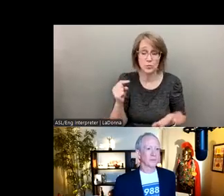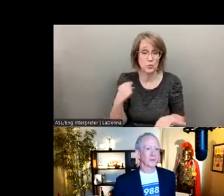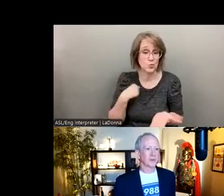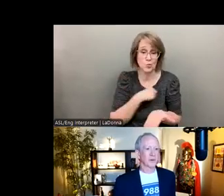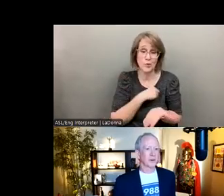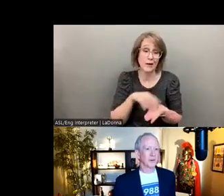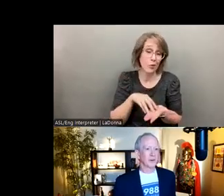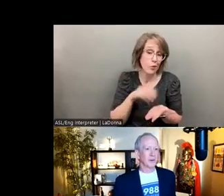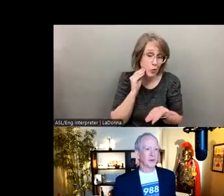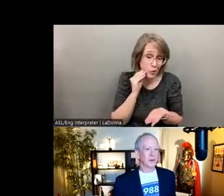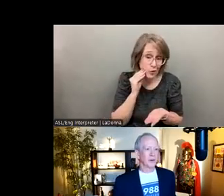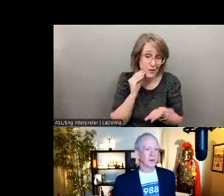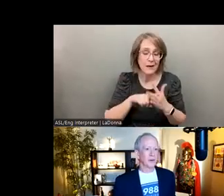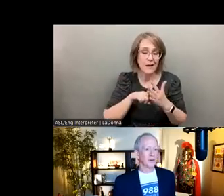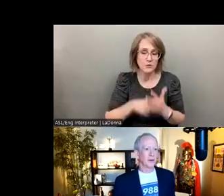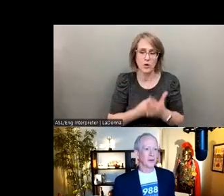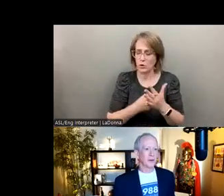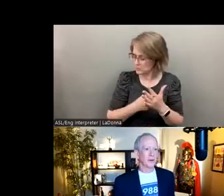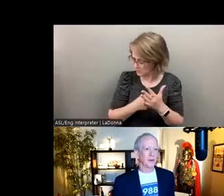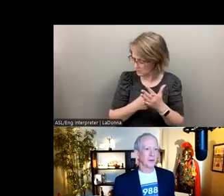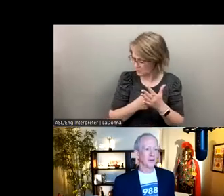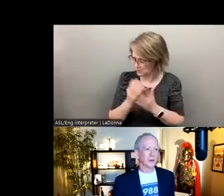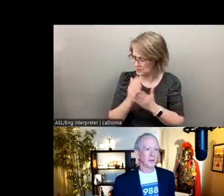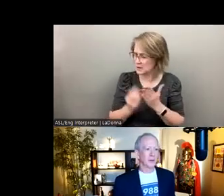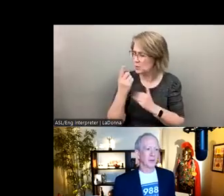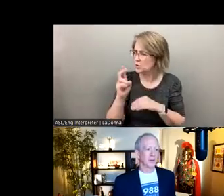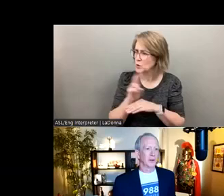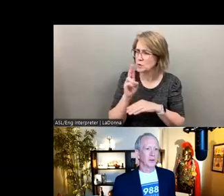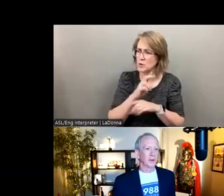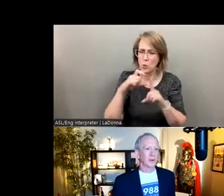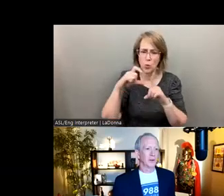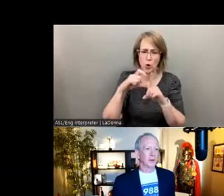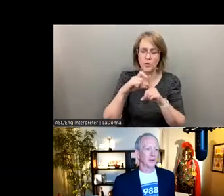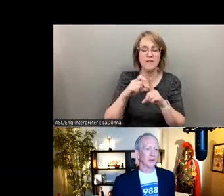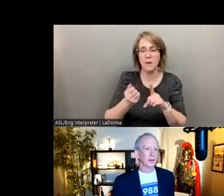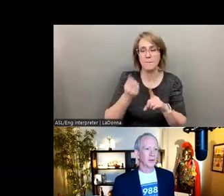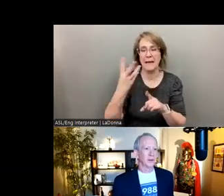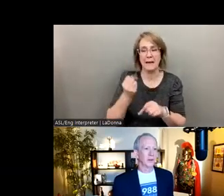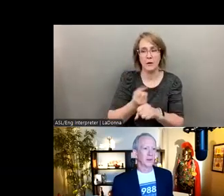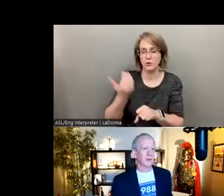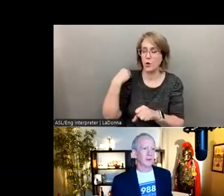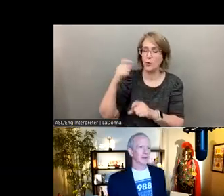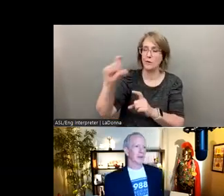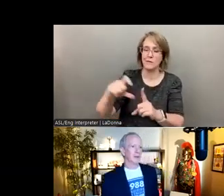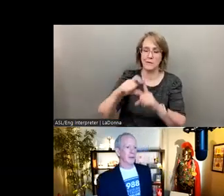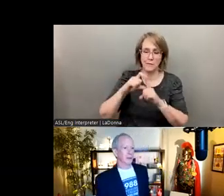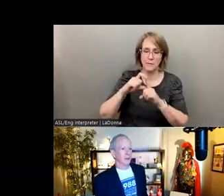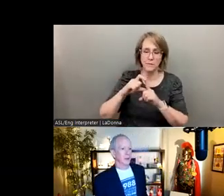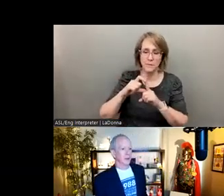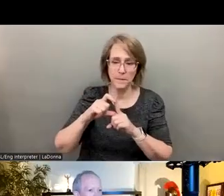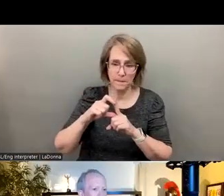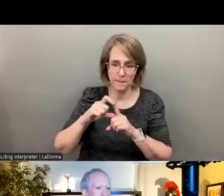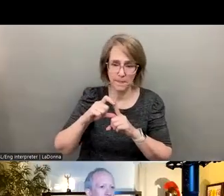starts, uh, for us, someone, someone termed, gave me this term years ago, and I forget where it came from, but this idea of poor self,